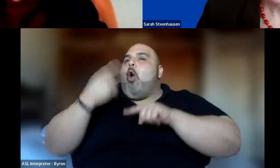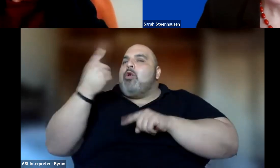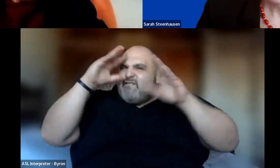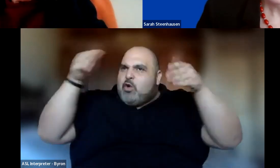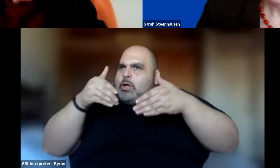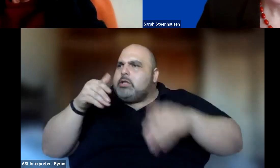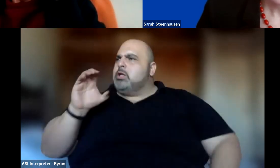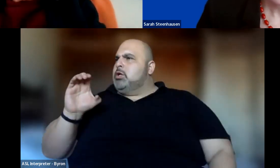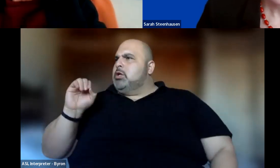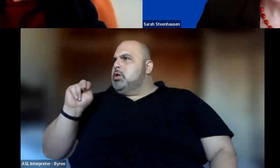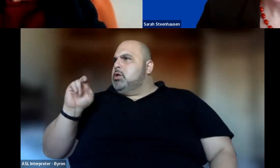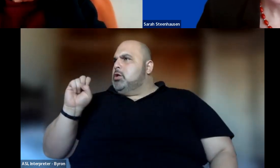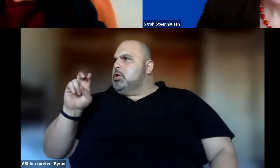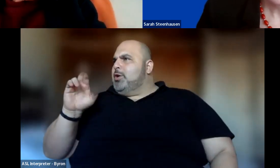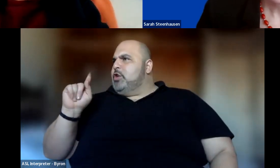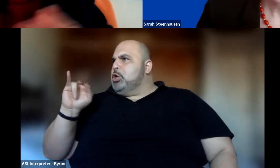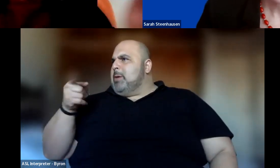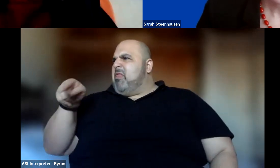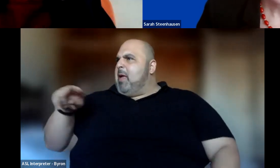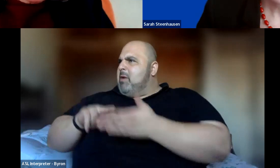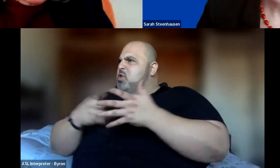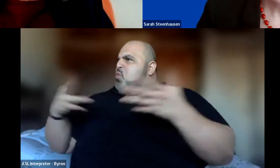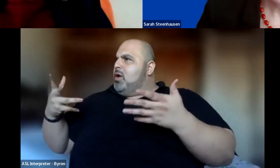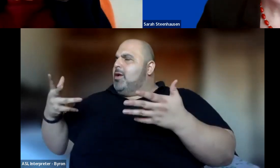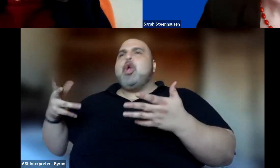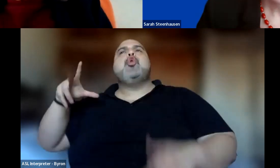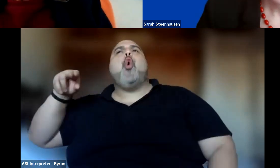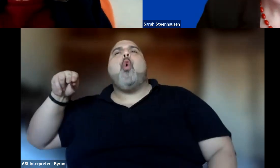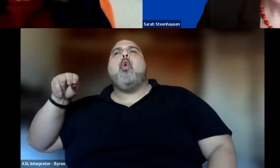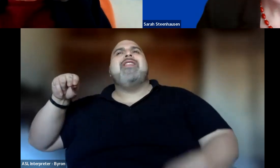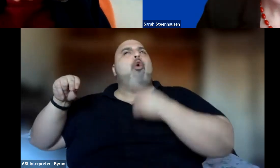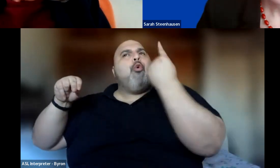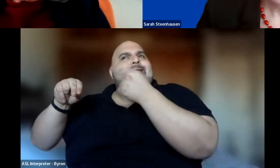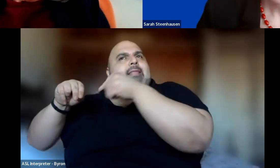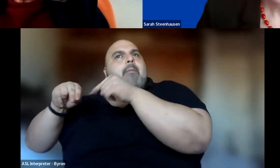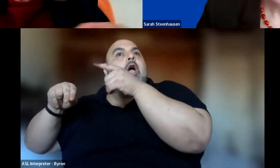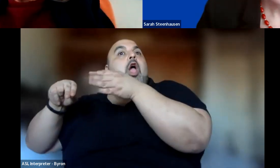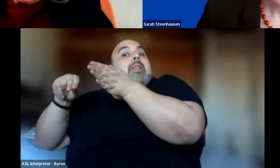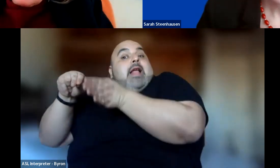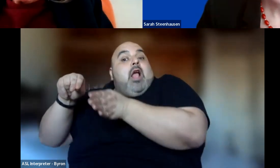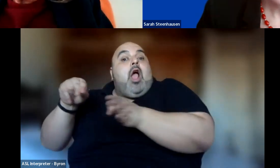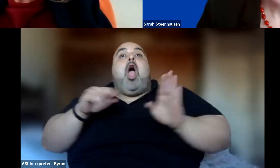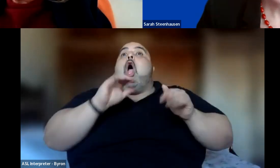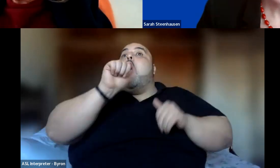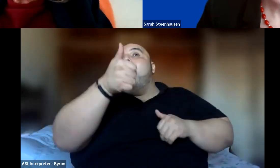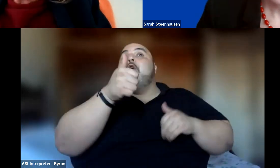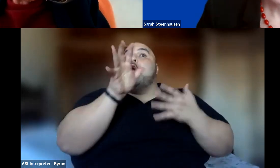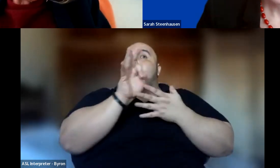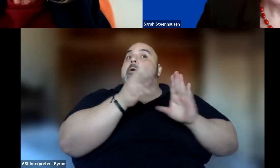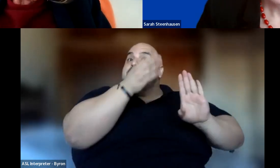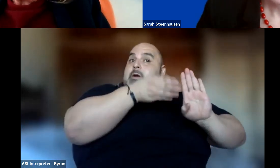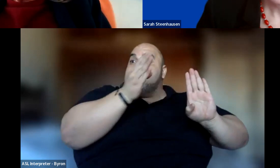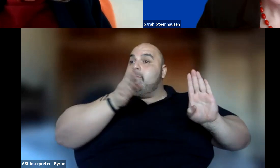is a conservatorship, as Blanca was saying, but what are the other things that you should have in place, or what are the other things that should